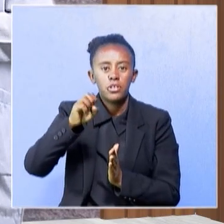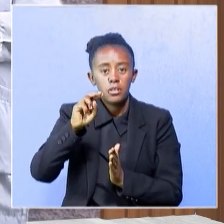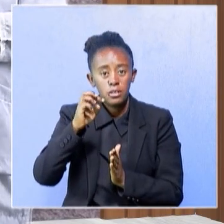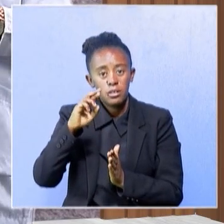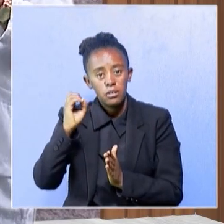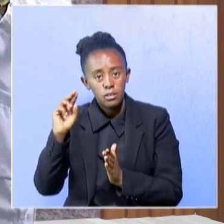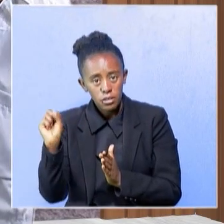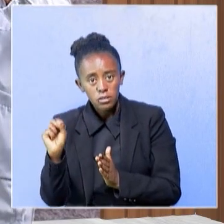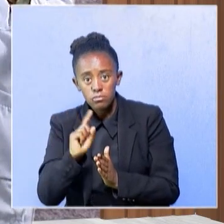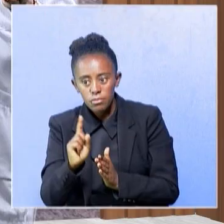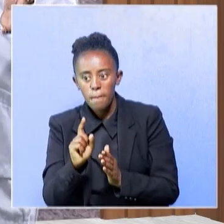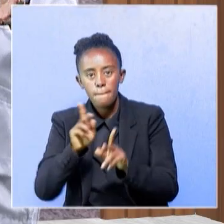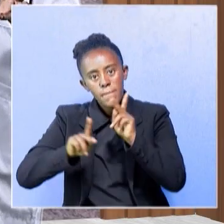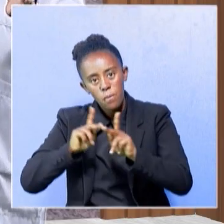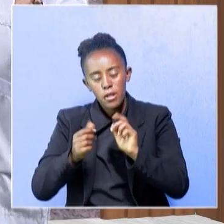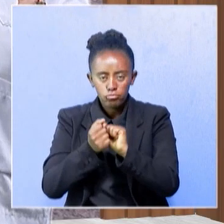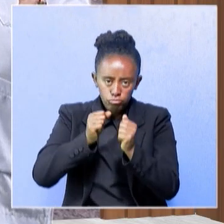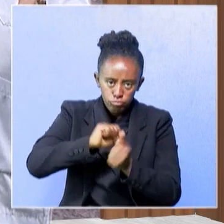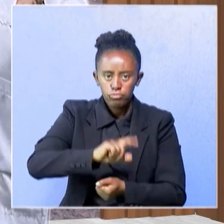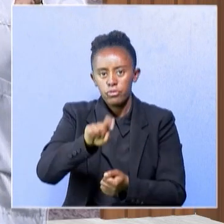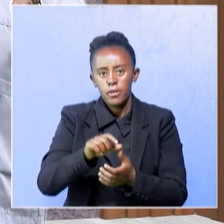of such kind of communities.